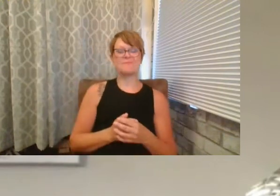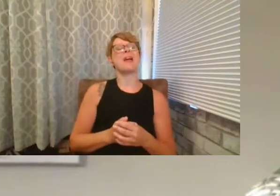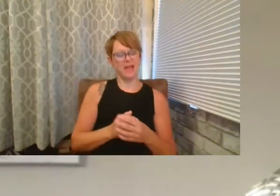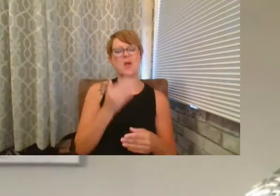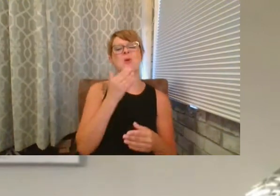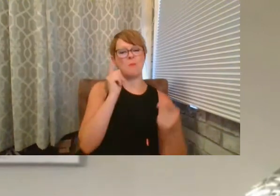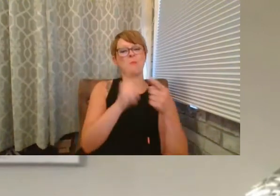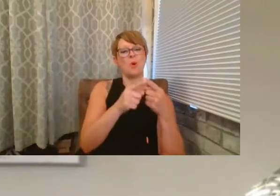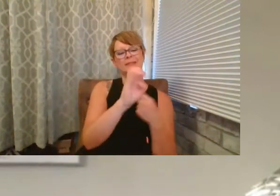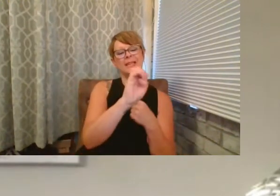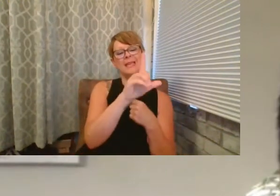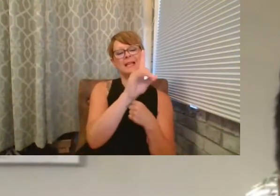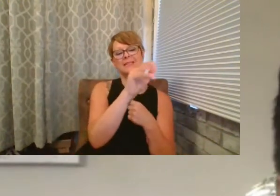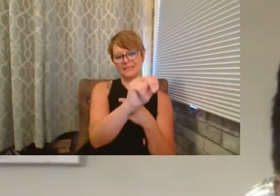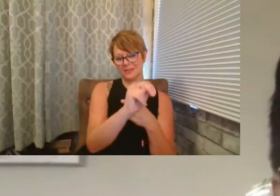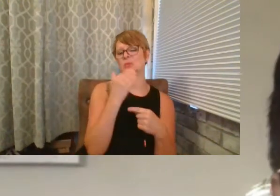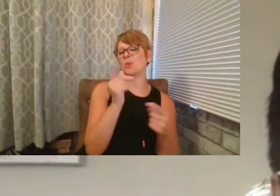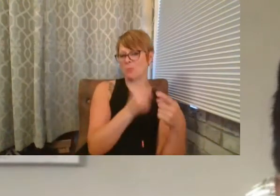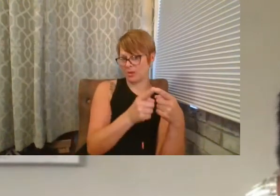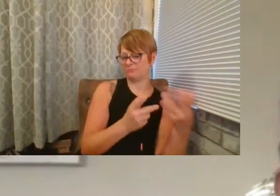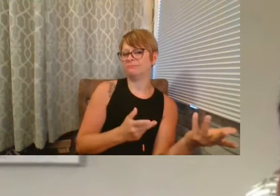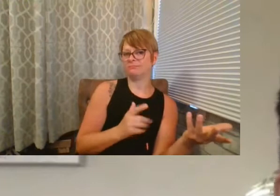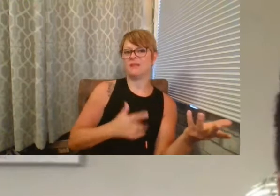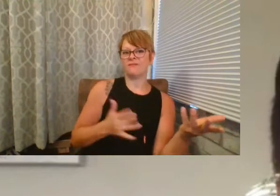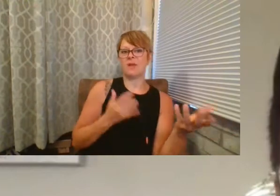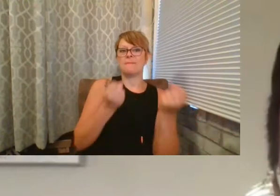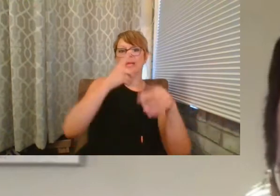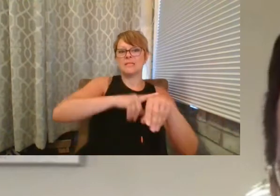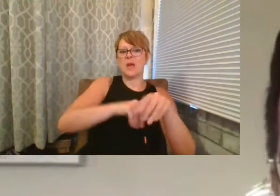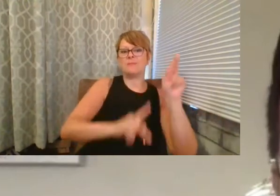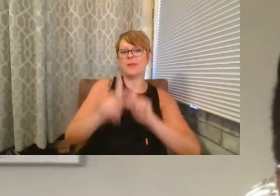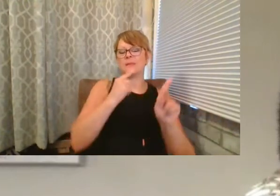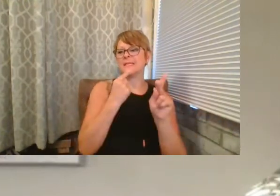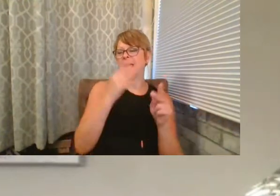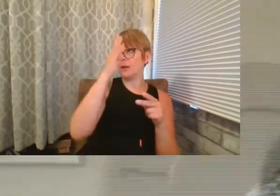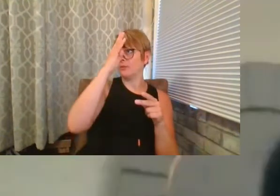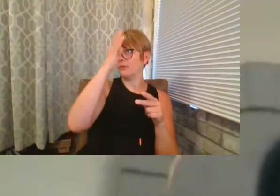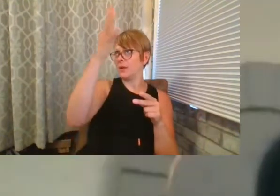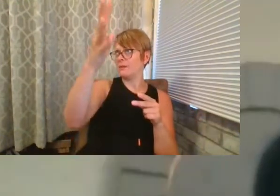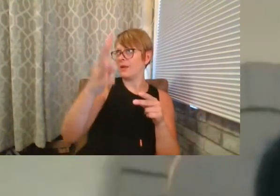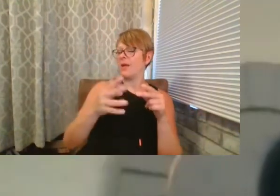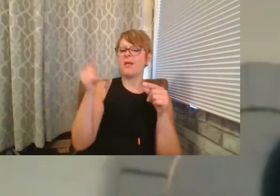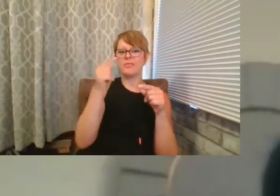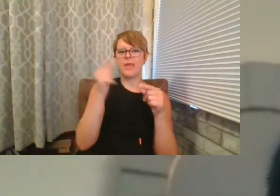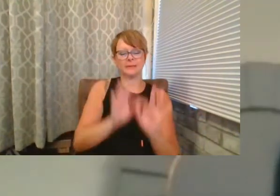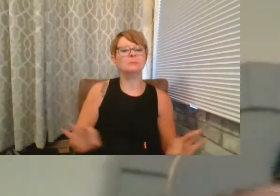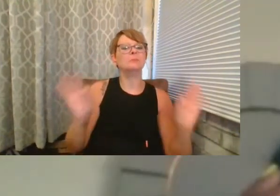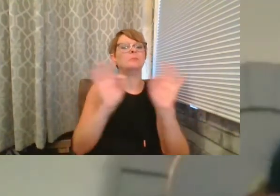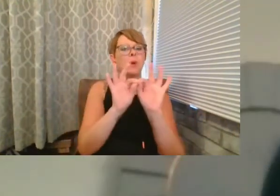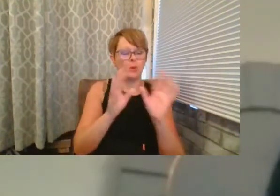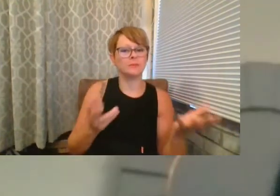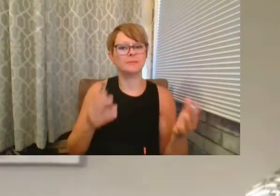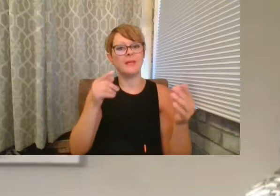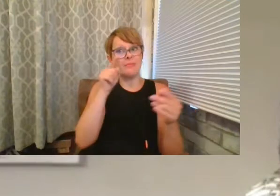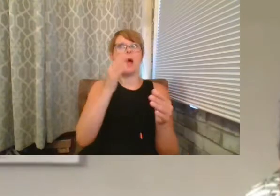point, where a lot of times they say innovation is necessity is the mother of innovation, right? Or something like that. But